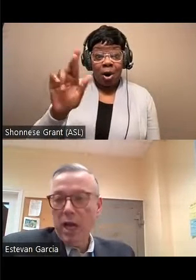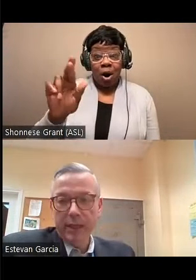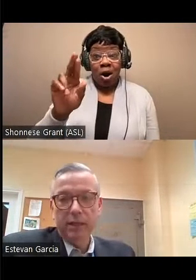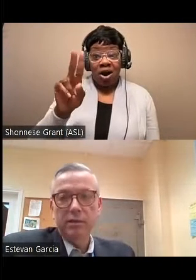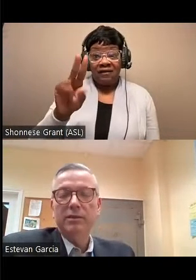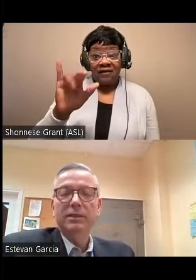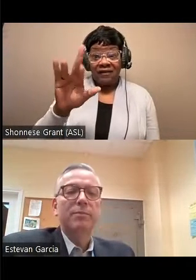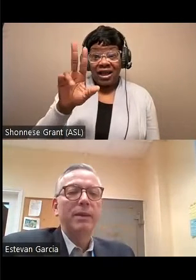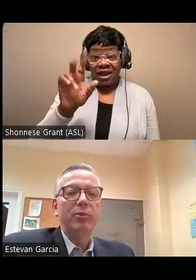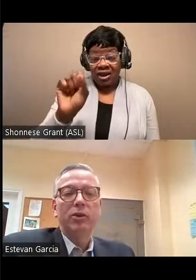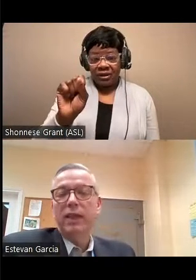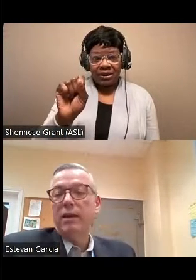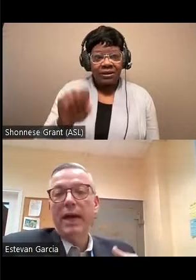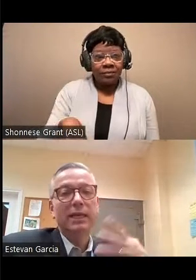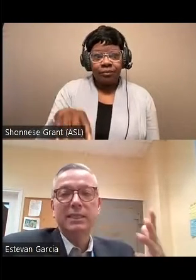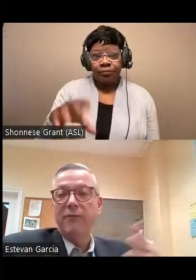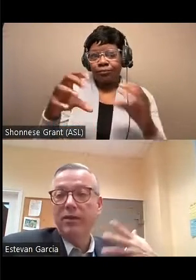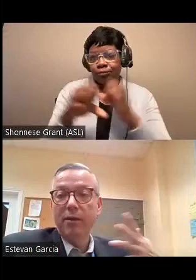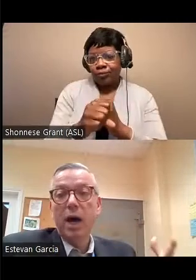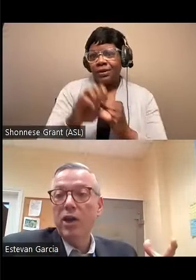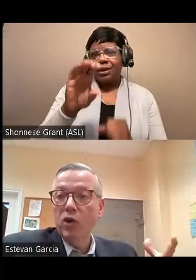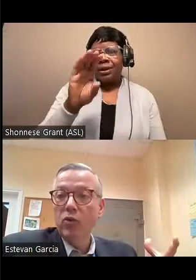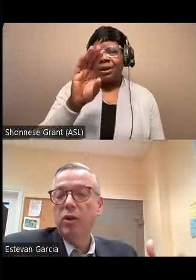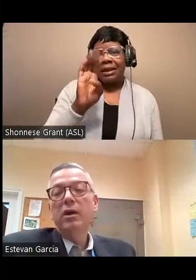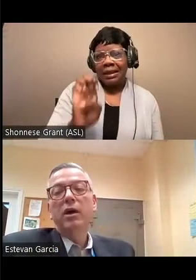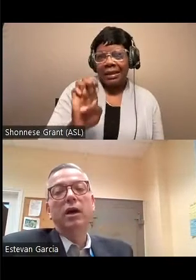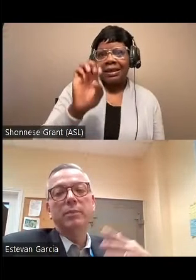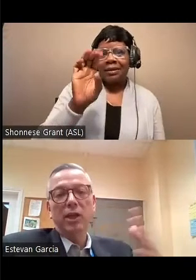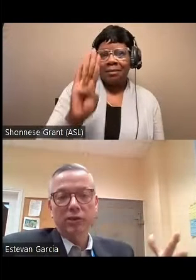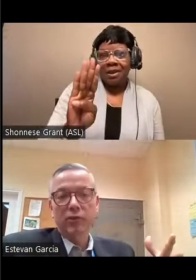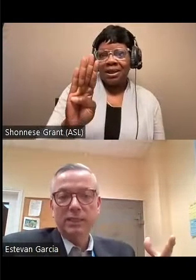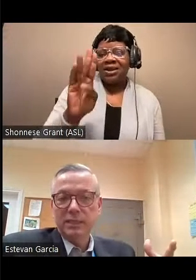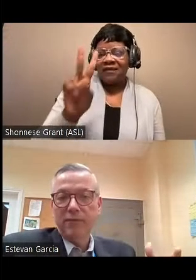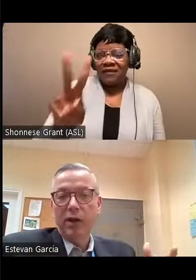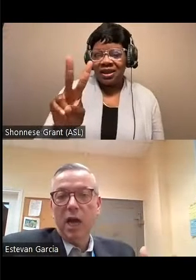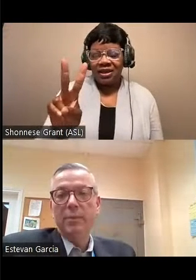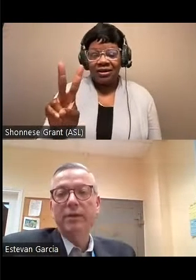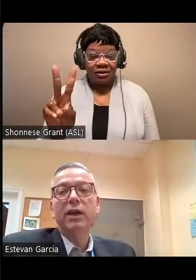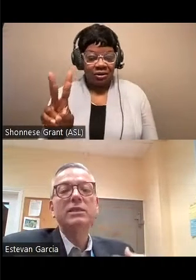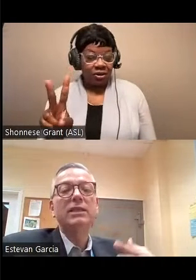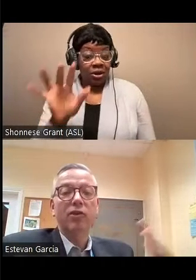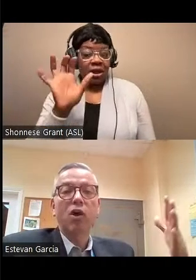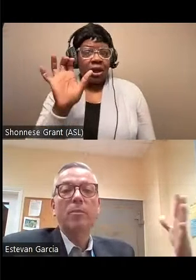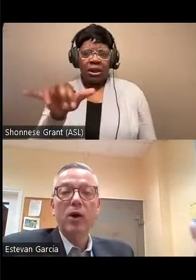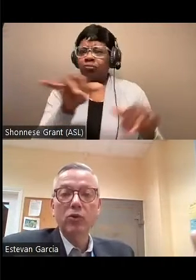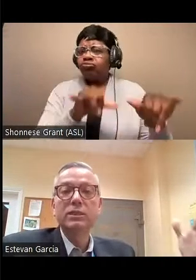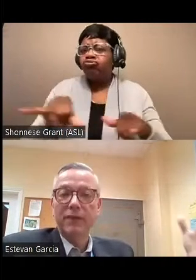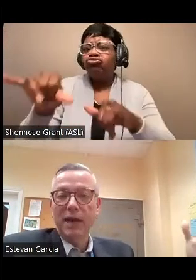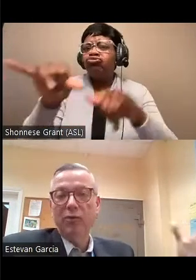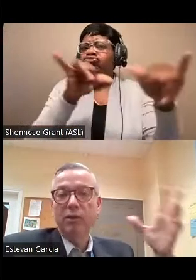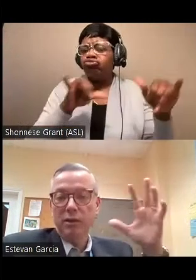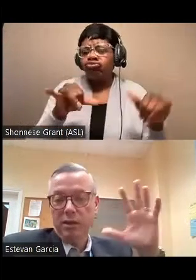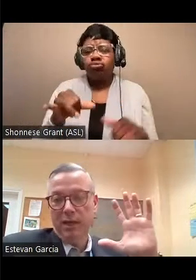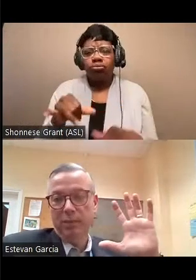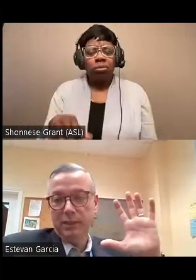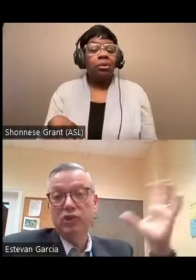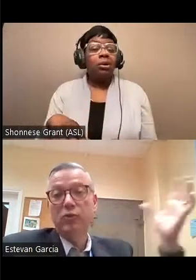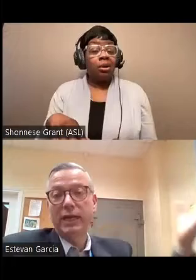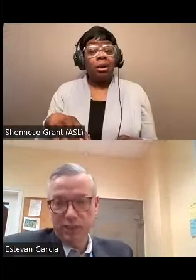Very common. People think about it as giving the mono, so this is a very common virus, and there are